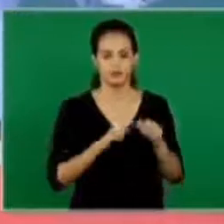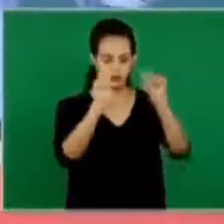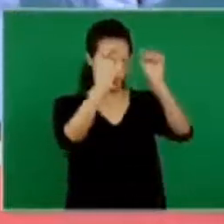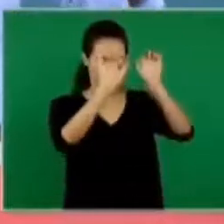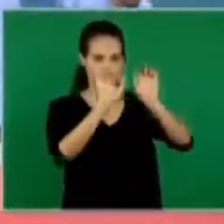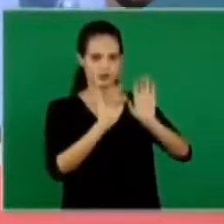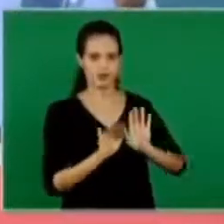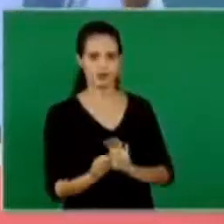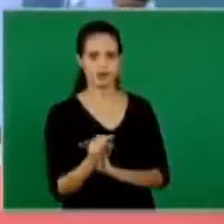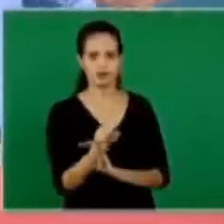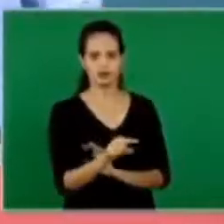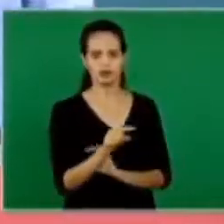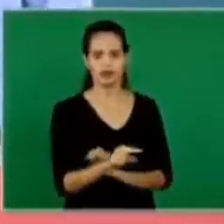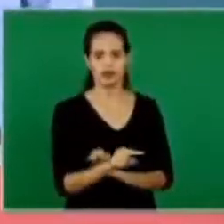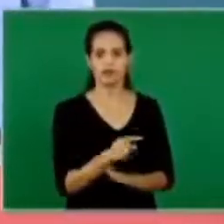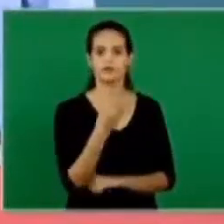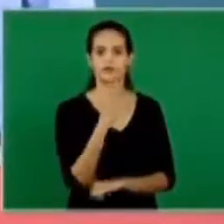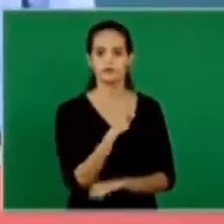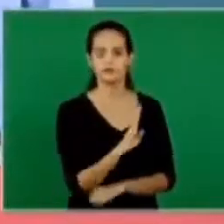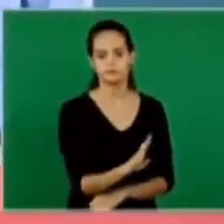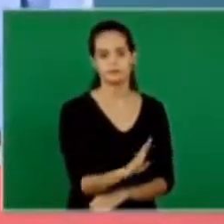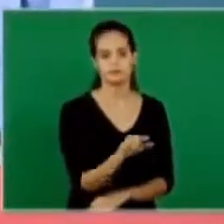Bethel,